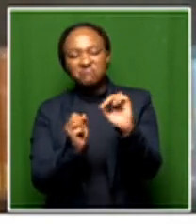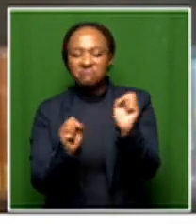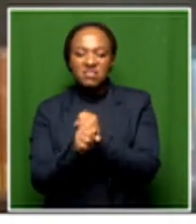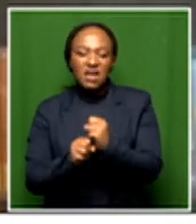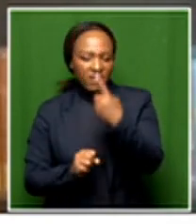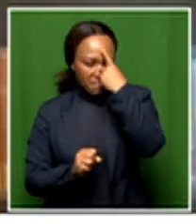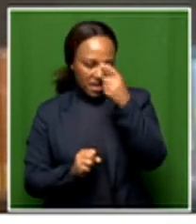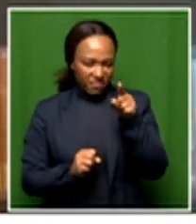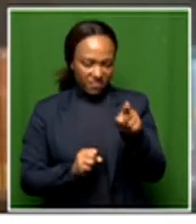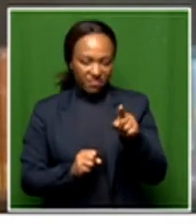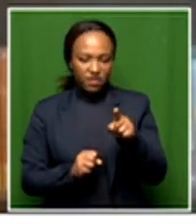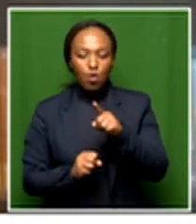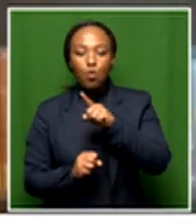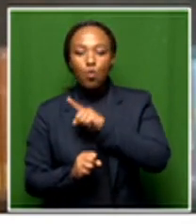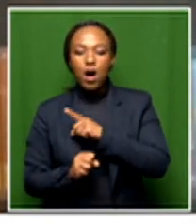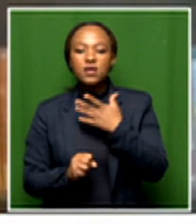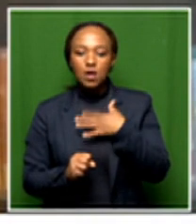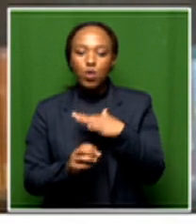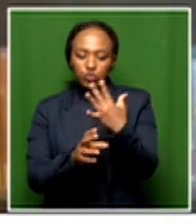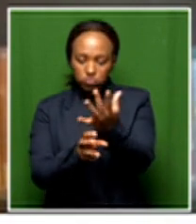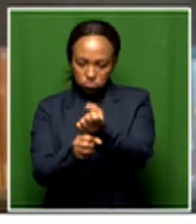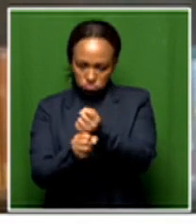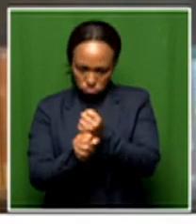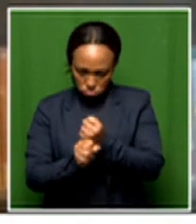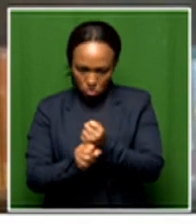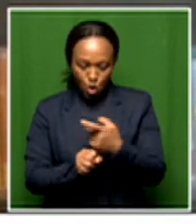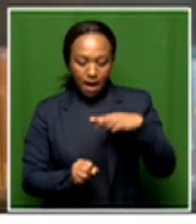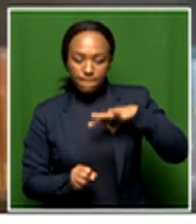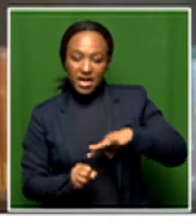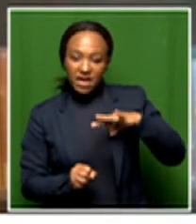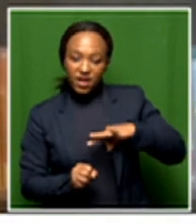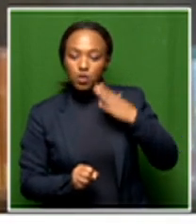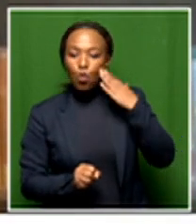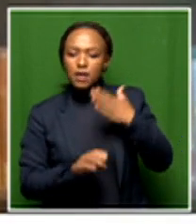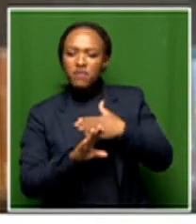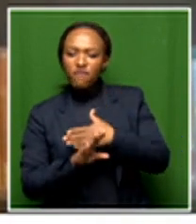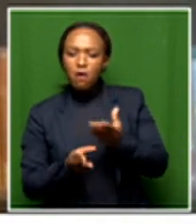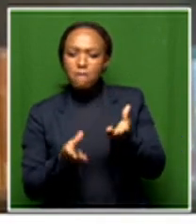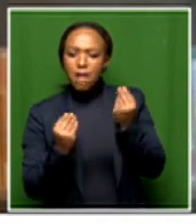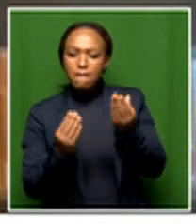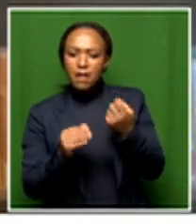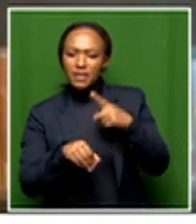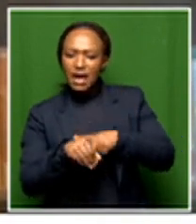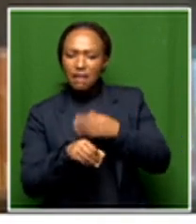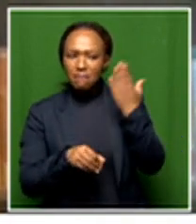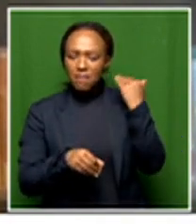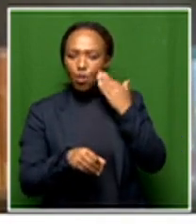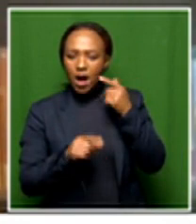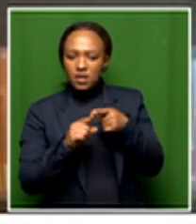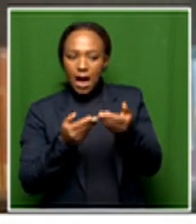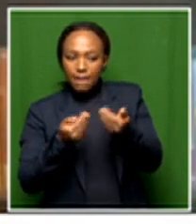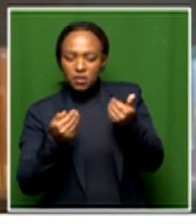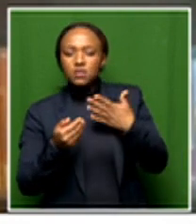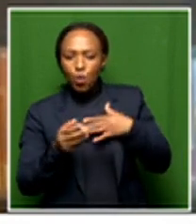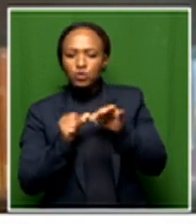actually believe in preserving the privileges that white people used to enjoy under colonialism and apartheid. That is the